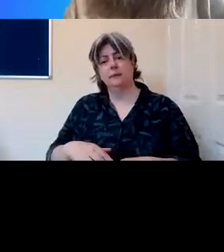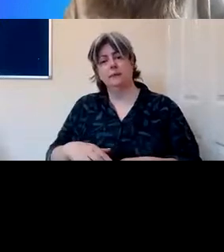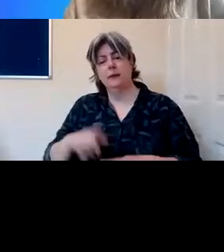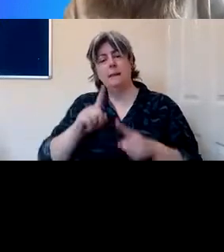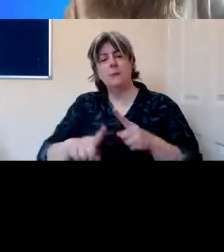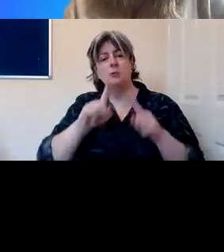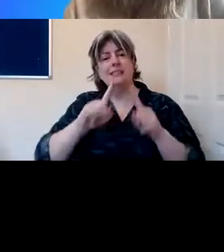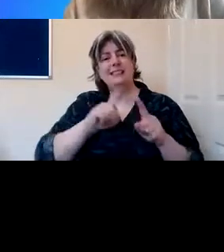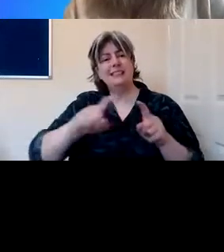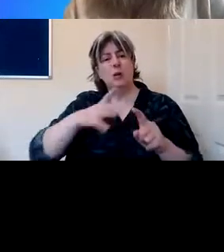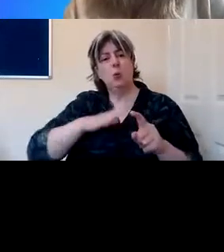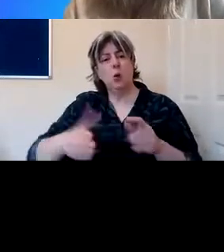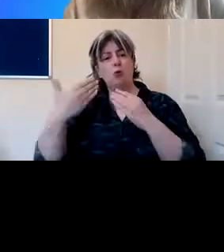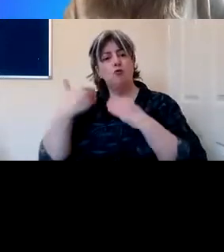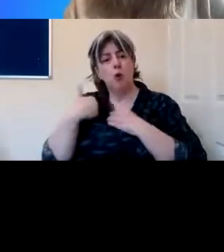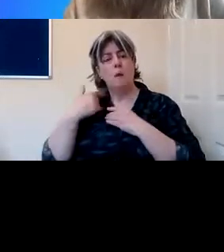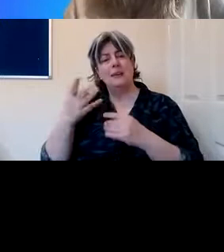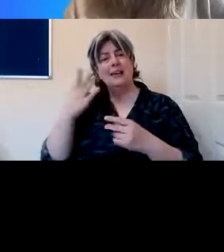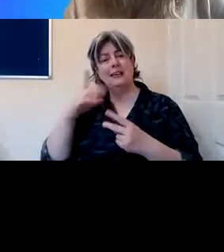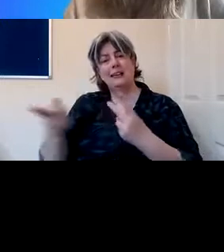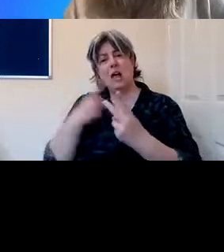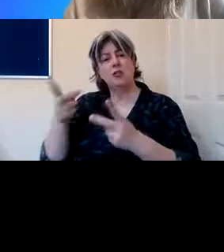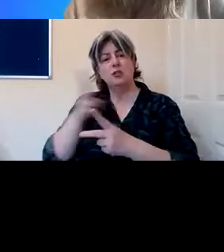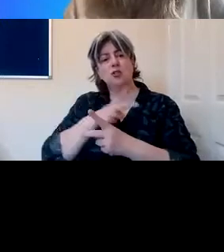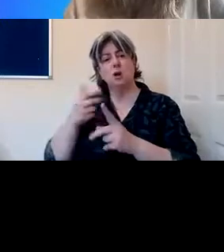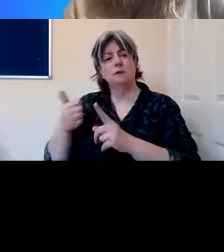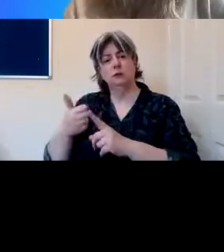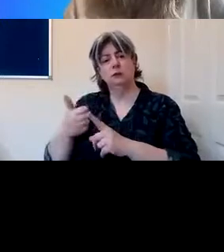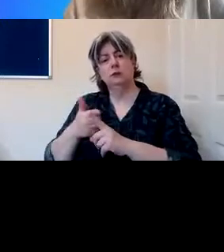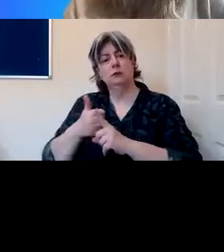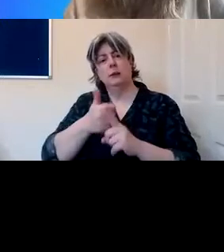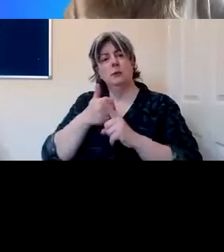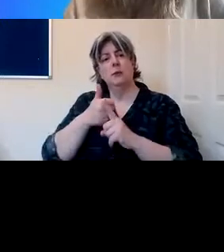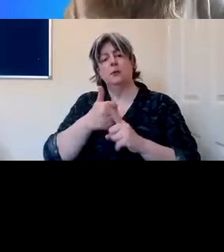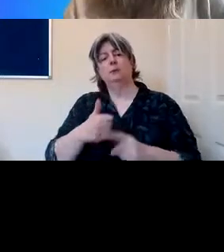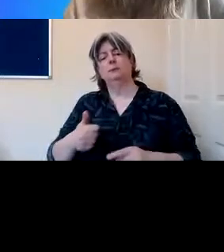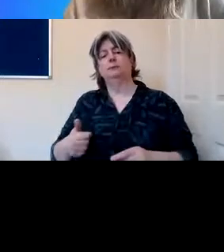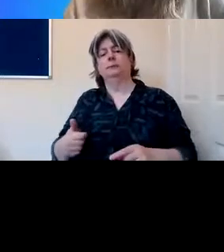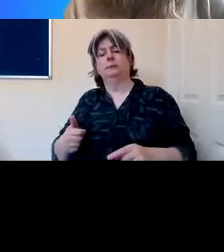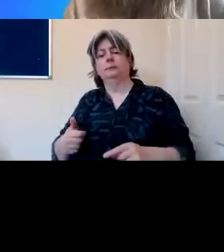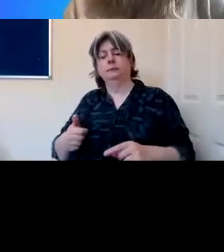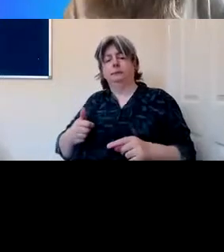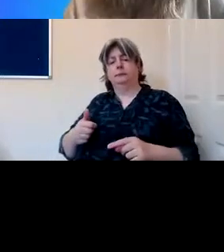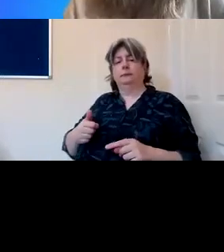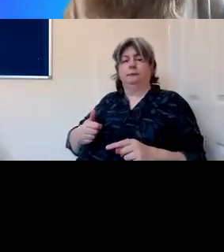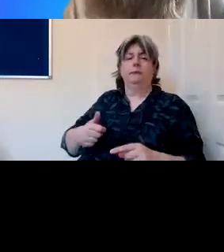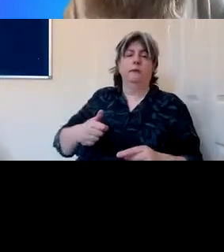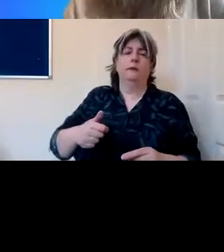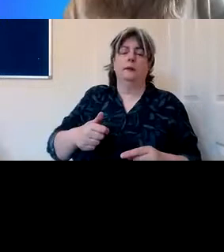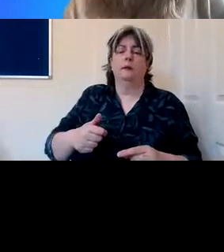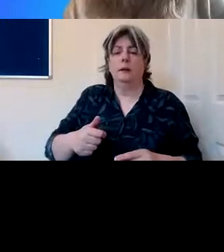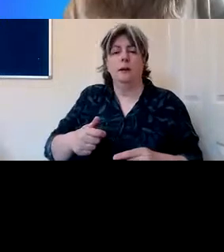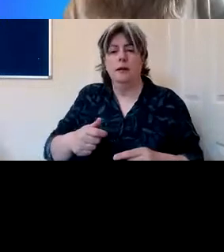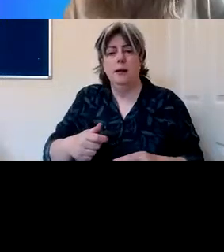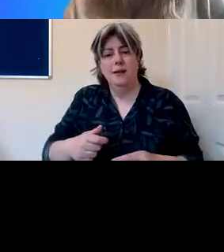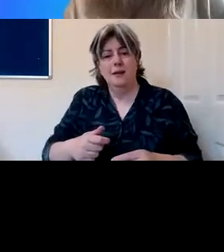role in that, but they need to have other sort of staff with them to support that. I think, though, I'd have to say that in the end, you sort of can't take that away